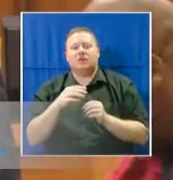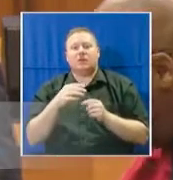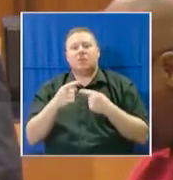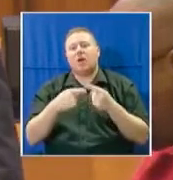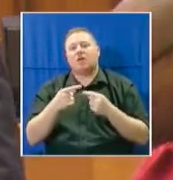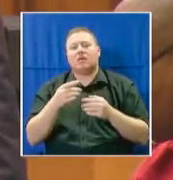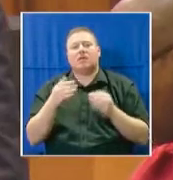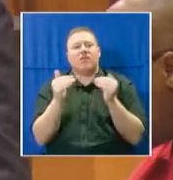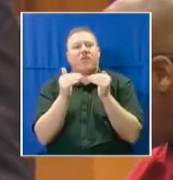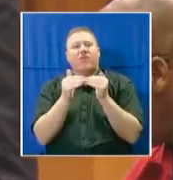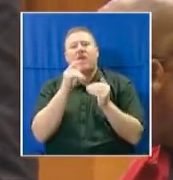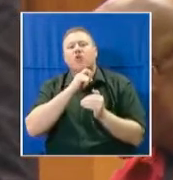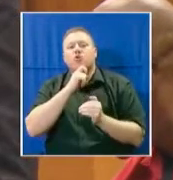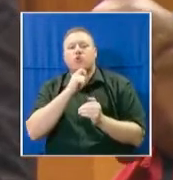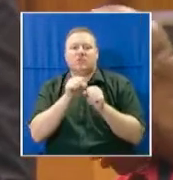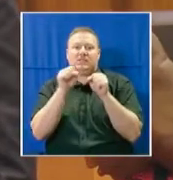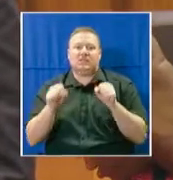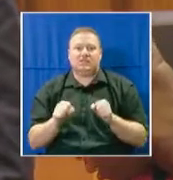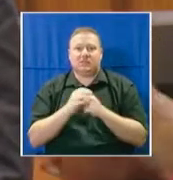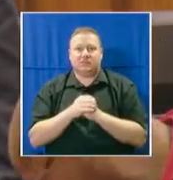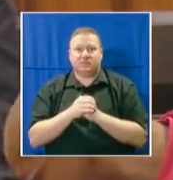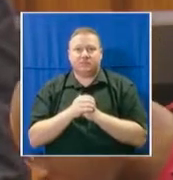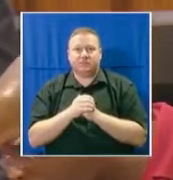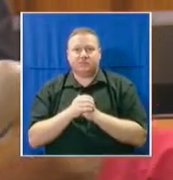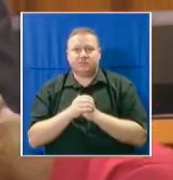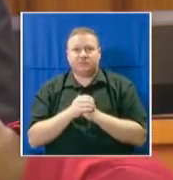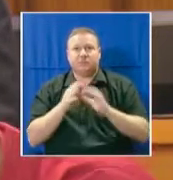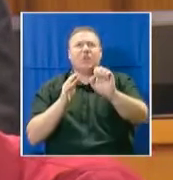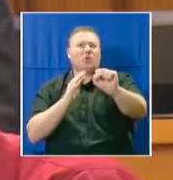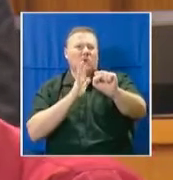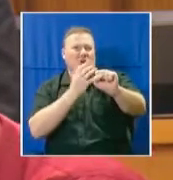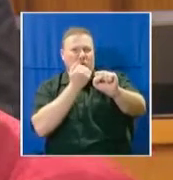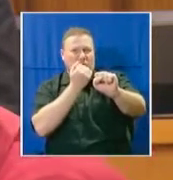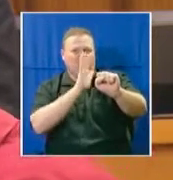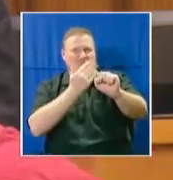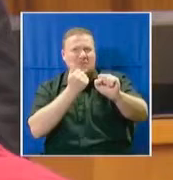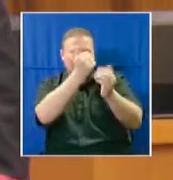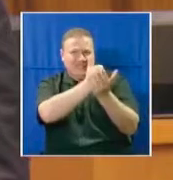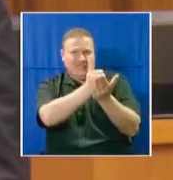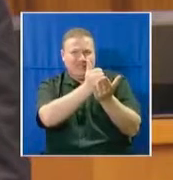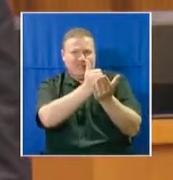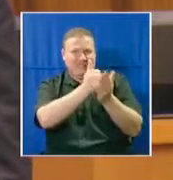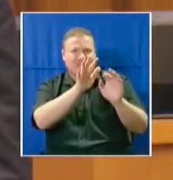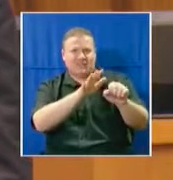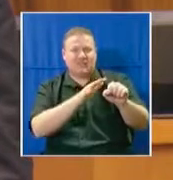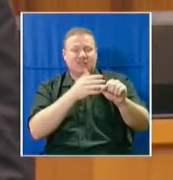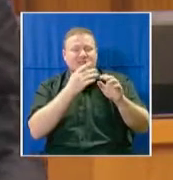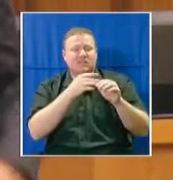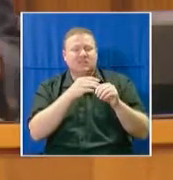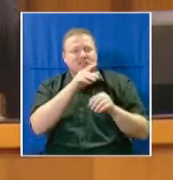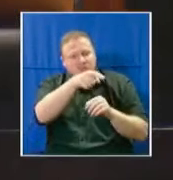of the Copyright Amendment Bill assert that the fair use provisions... Honourable member, will you just take your seat, please, in front of the member asking the question?